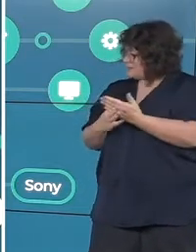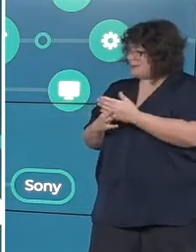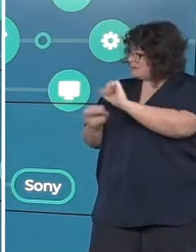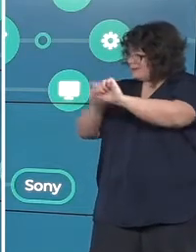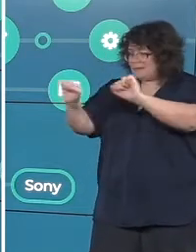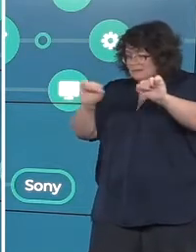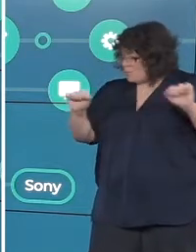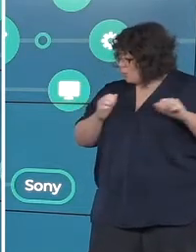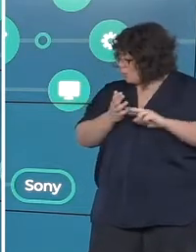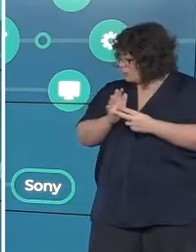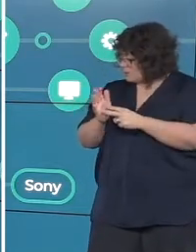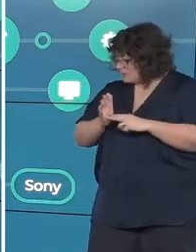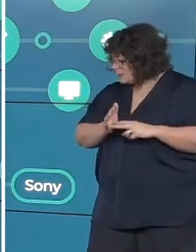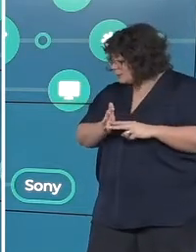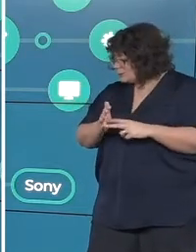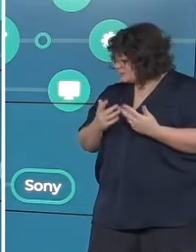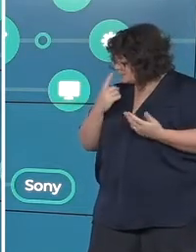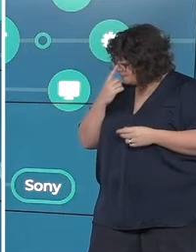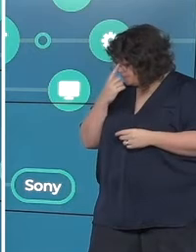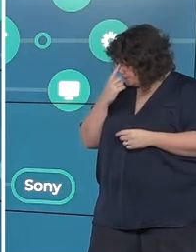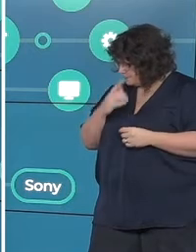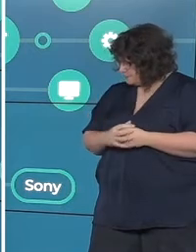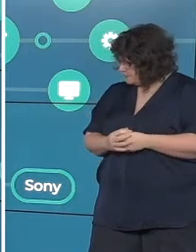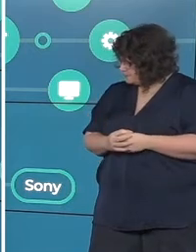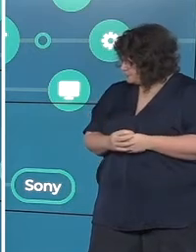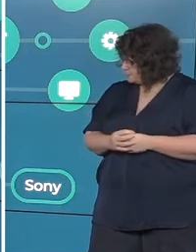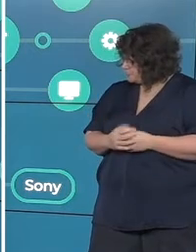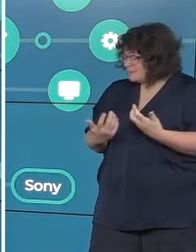ultimately serve and help to elevate others. I